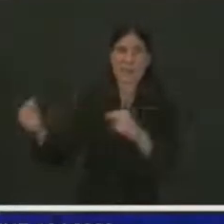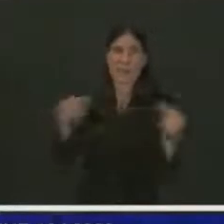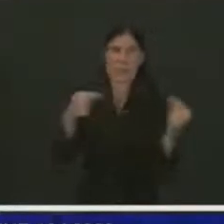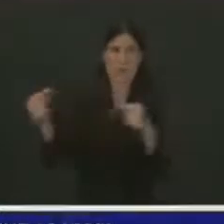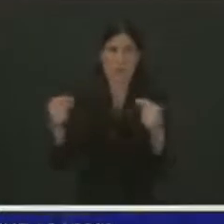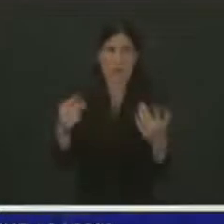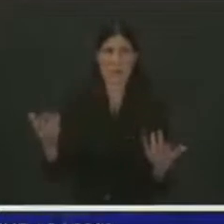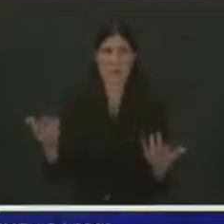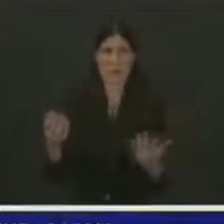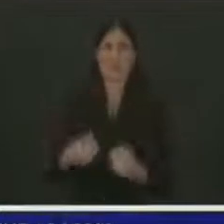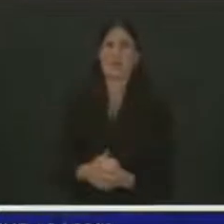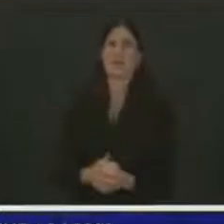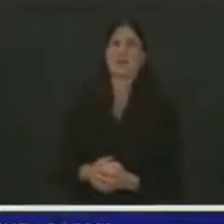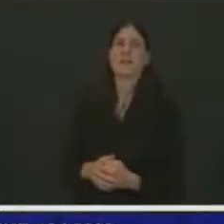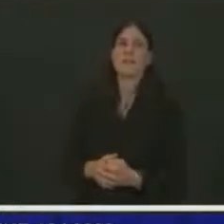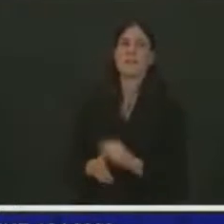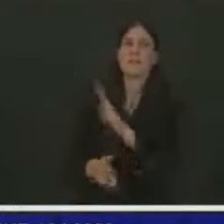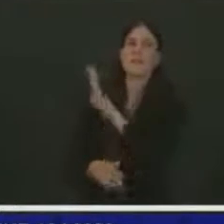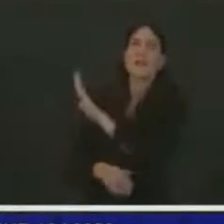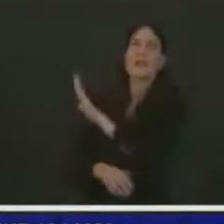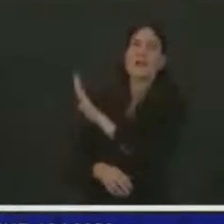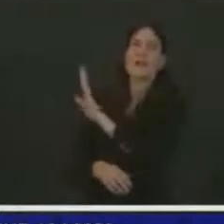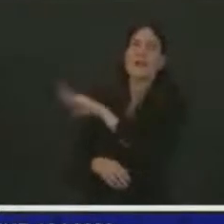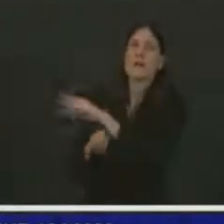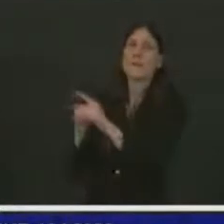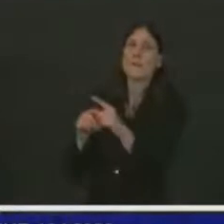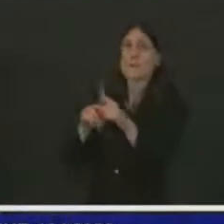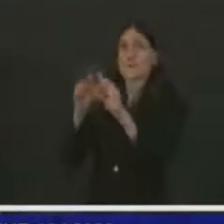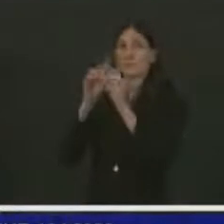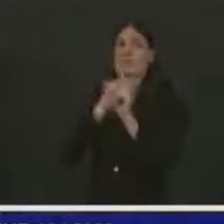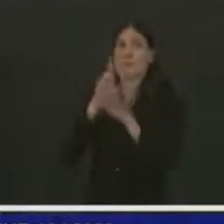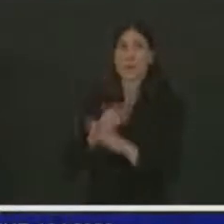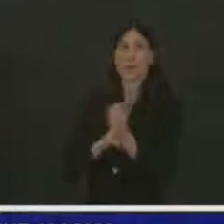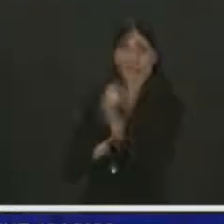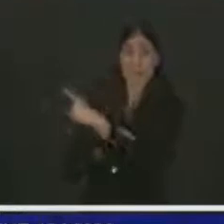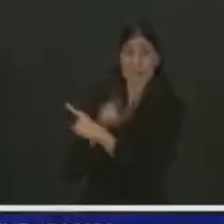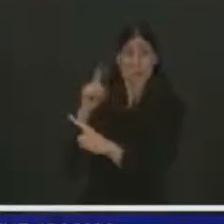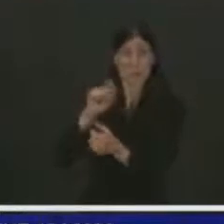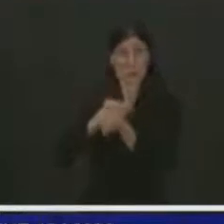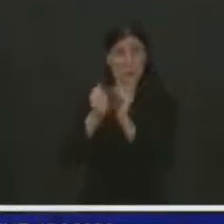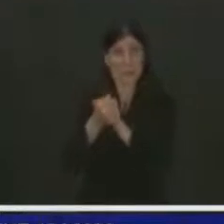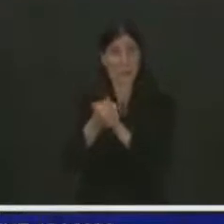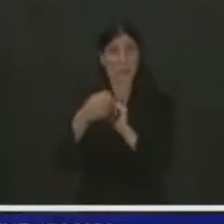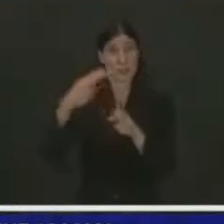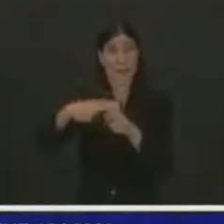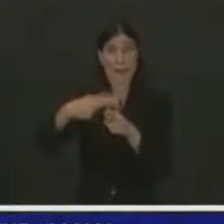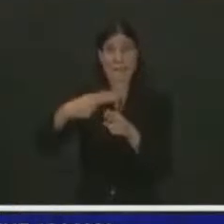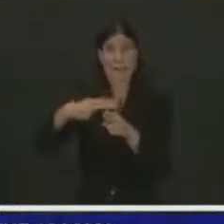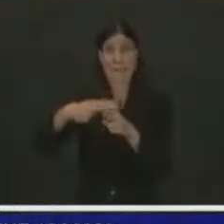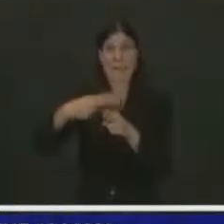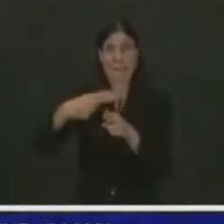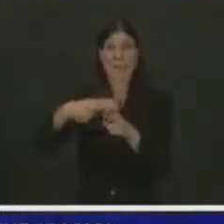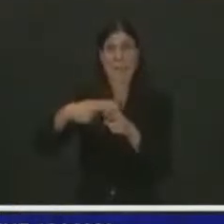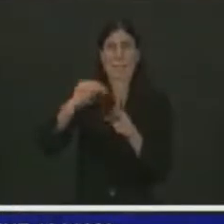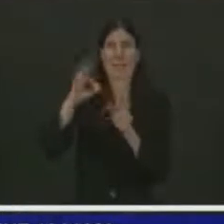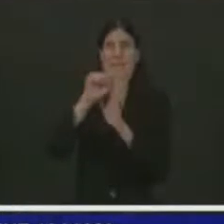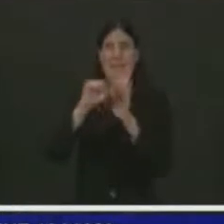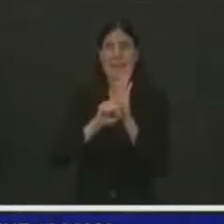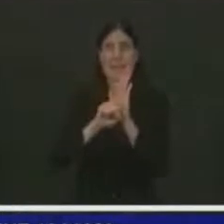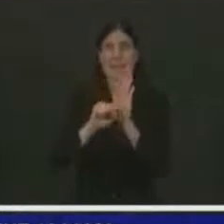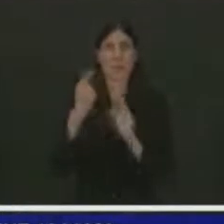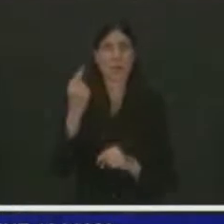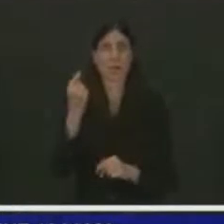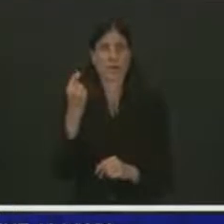renewed about the state name change. I believe I read this morning you said you would favor that, but short of putting it on the